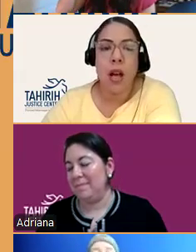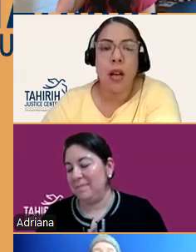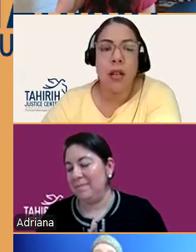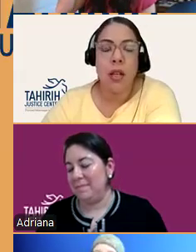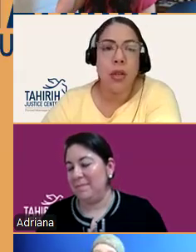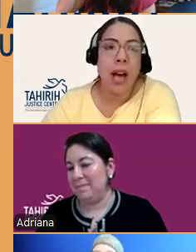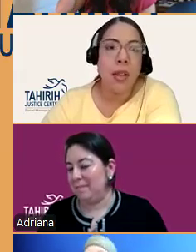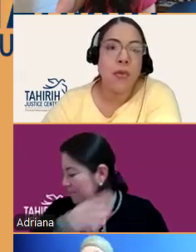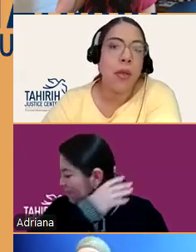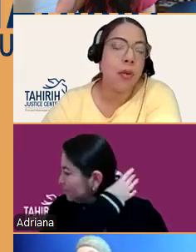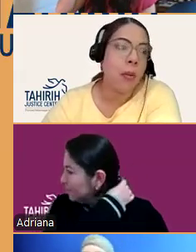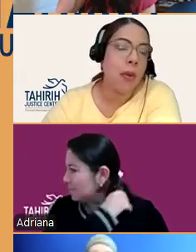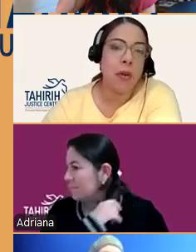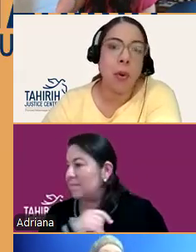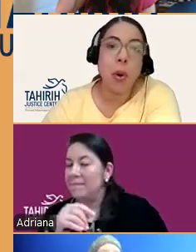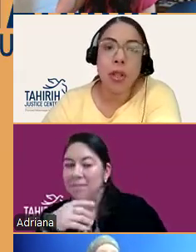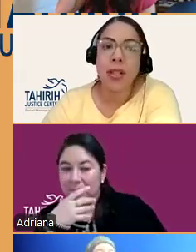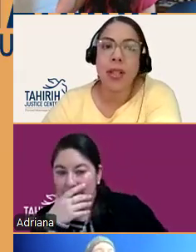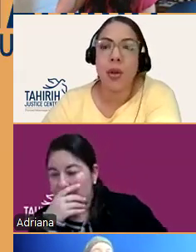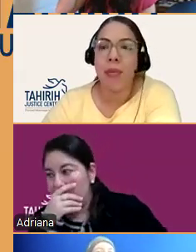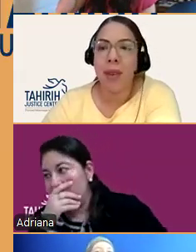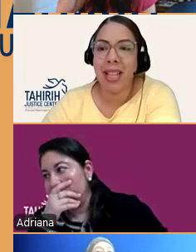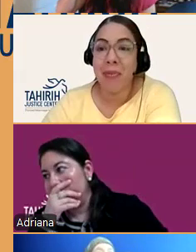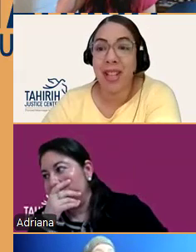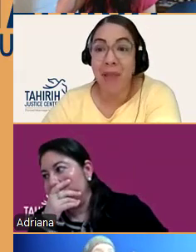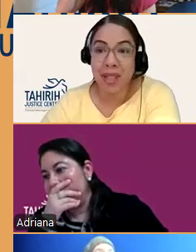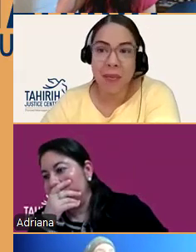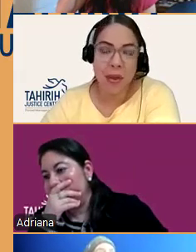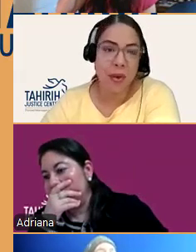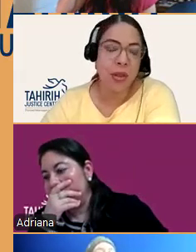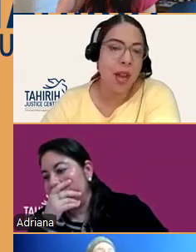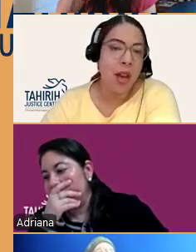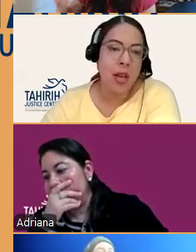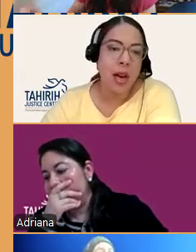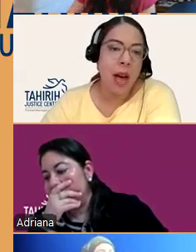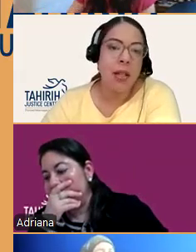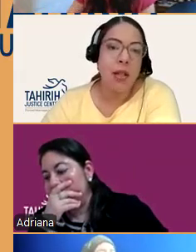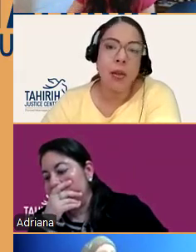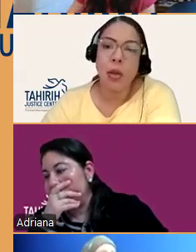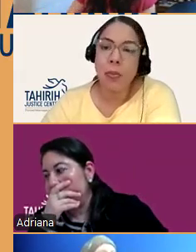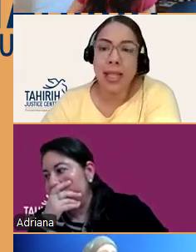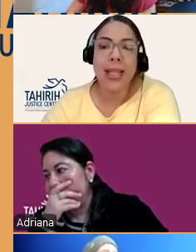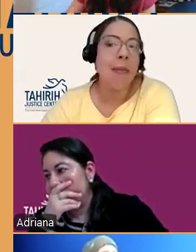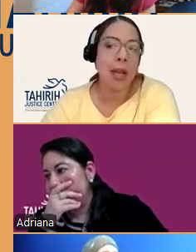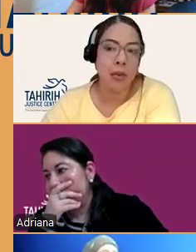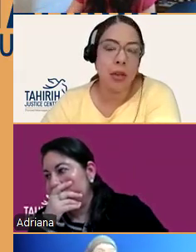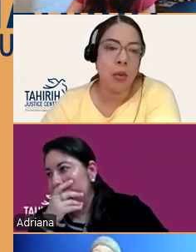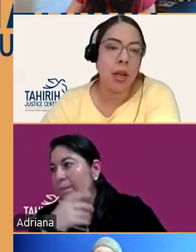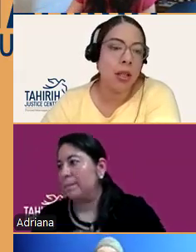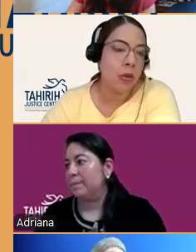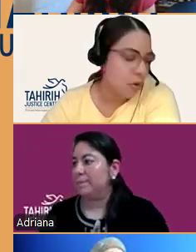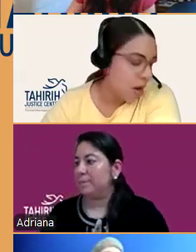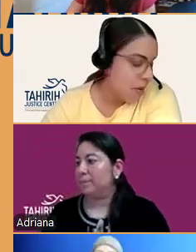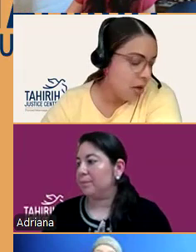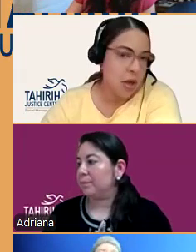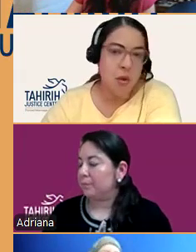you know, now that you've gone through some of our reports, you know, there may be a deeper dive on some of those. we are happy to do so. Please name it. We want